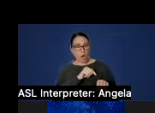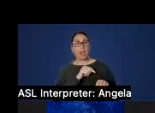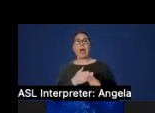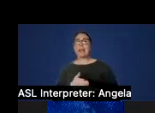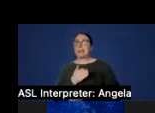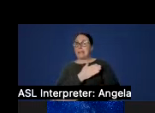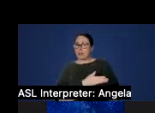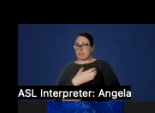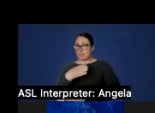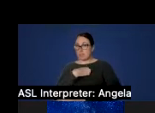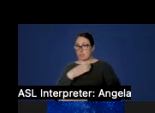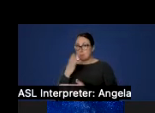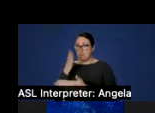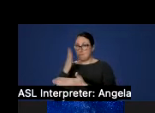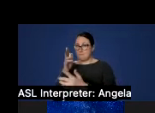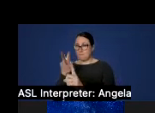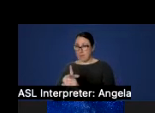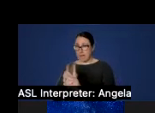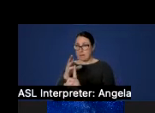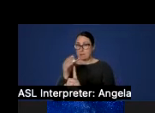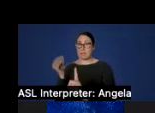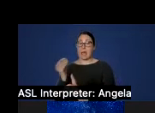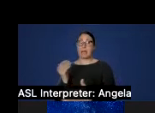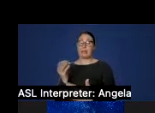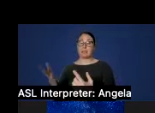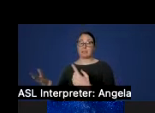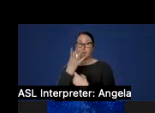filed and convictions. So